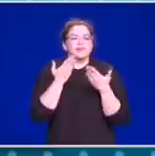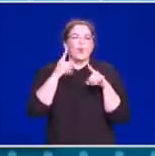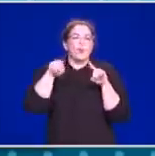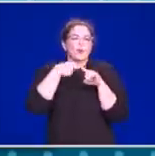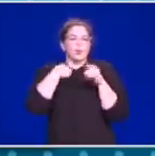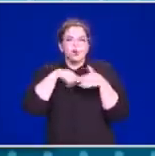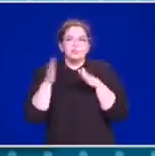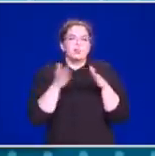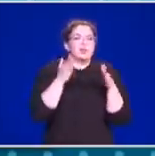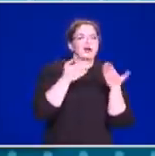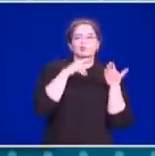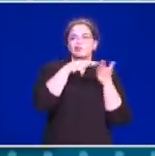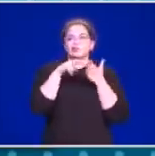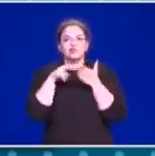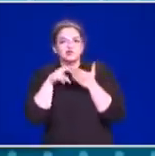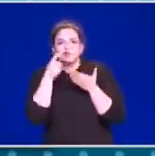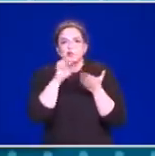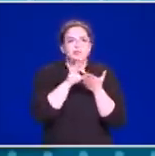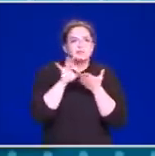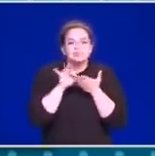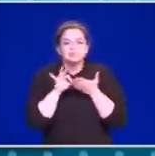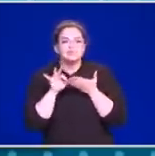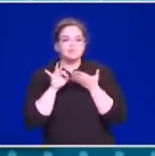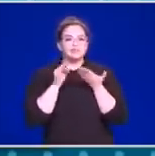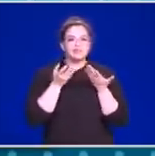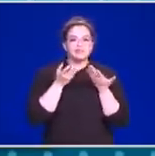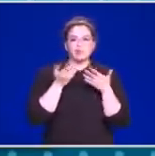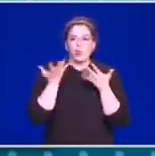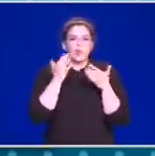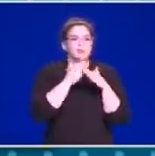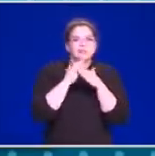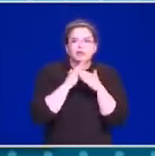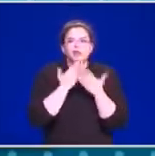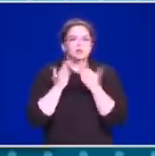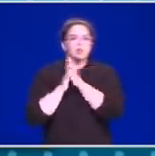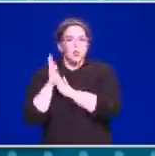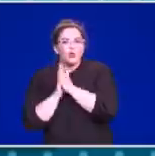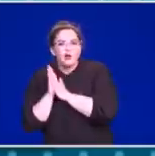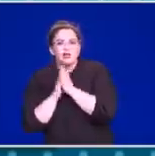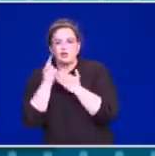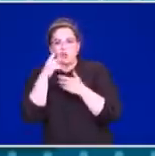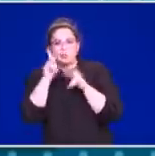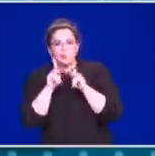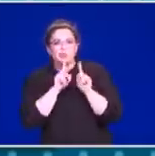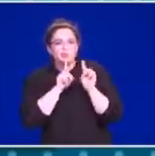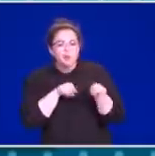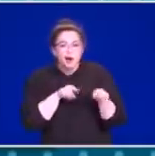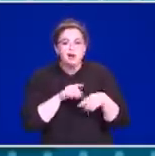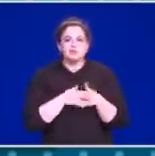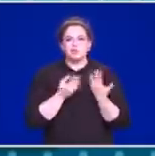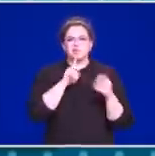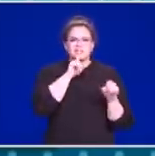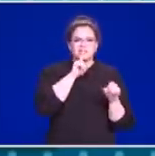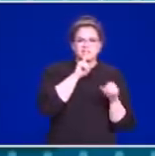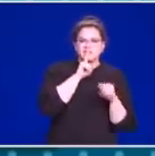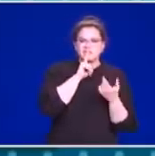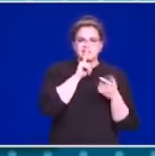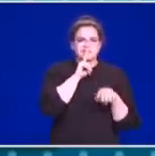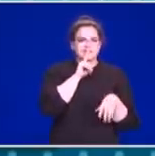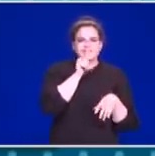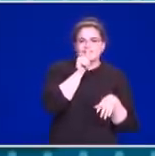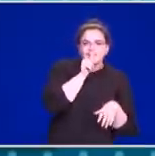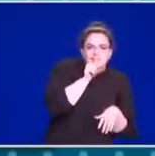and we were doing research on what were the barriers and motivators for people to respond to the census, the confidentiality of